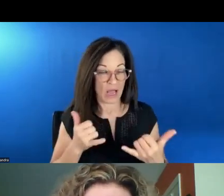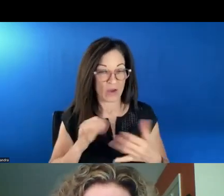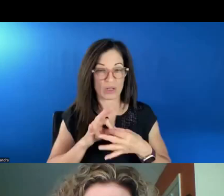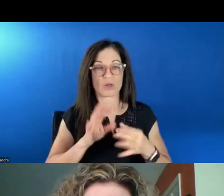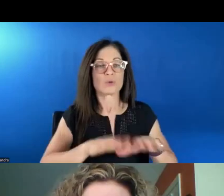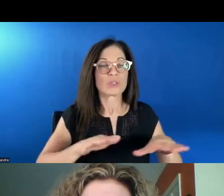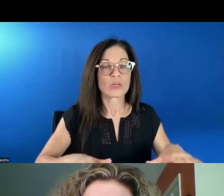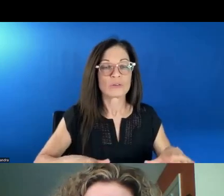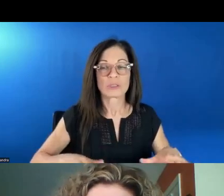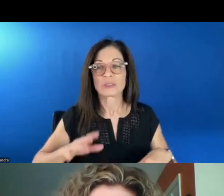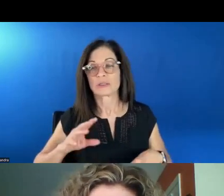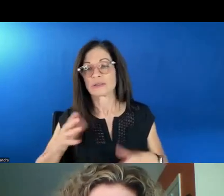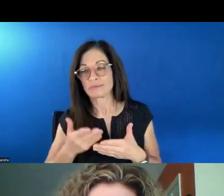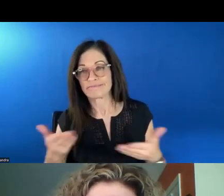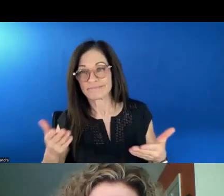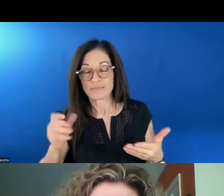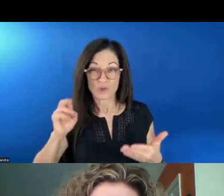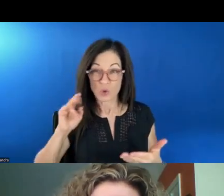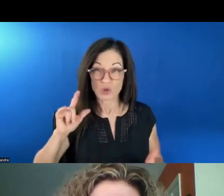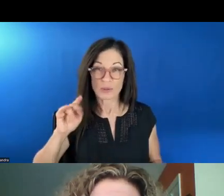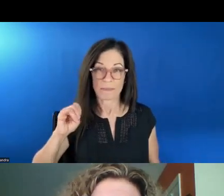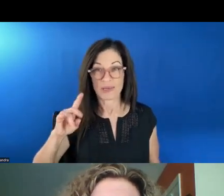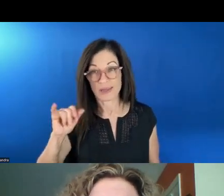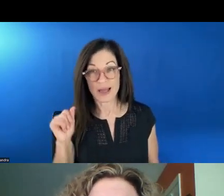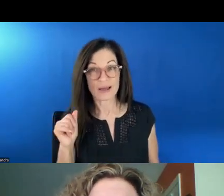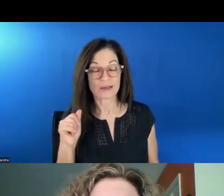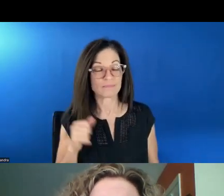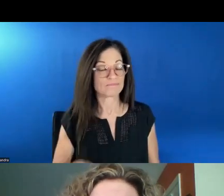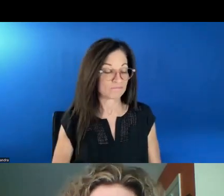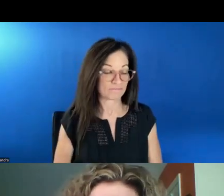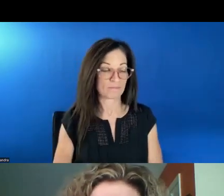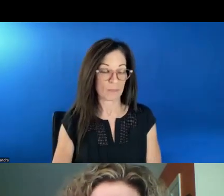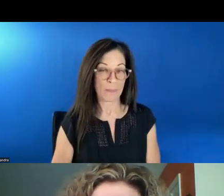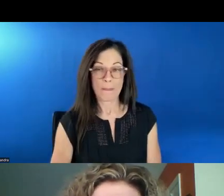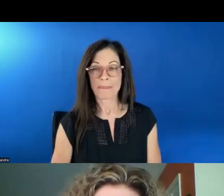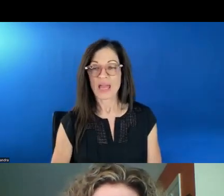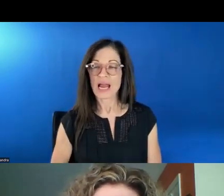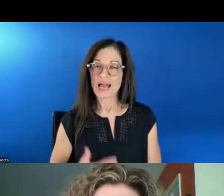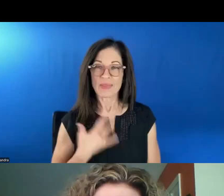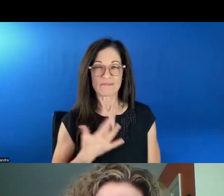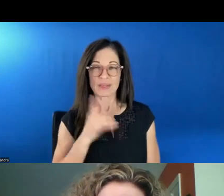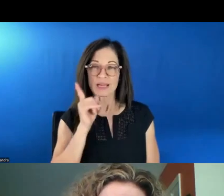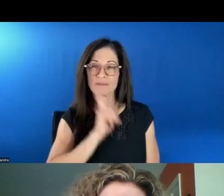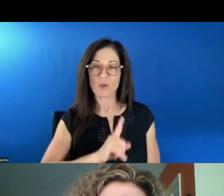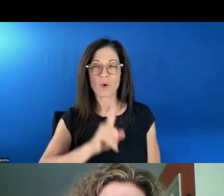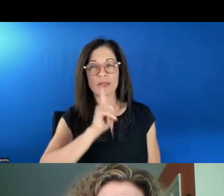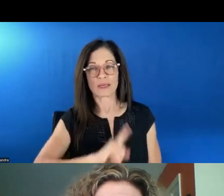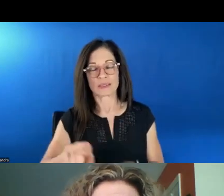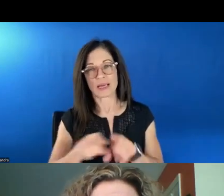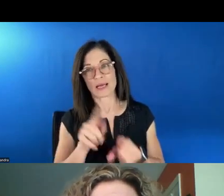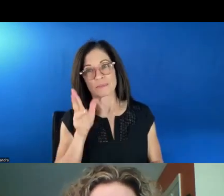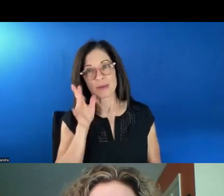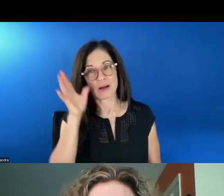and social media, the sense of loneliness around being a parent,